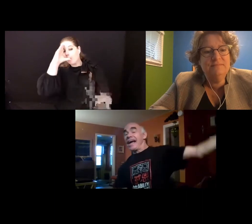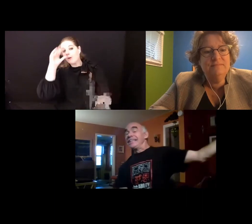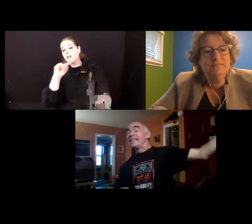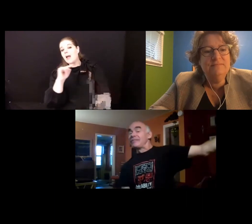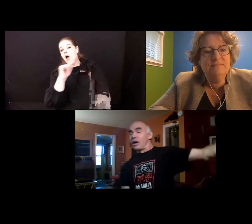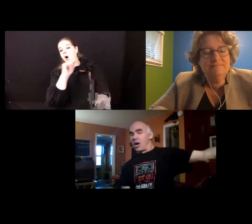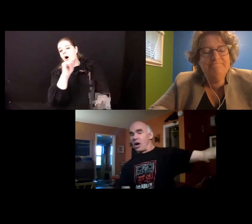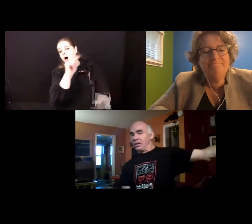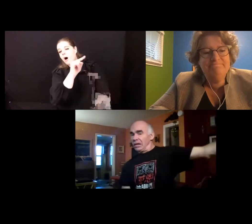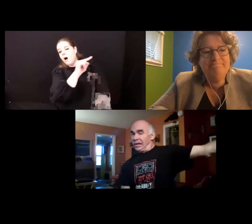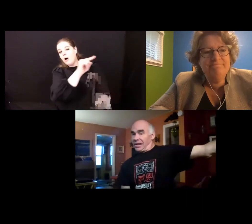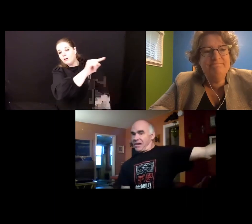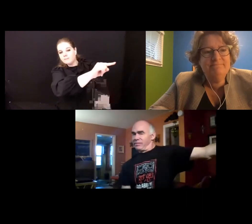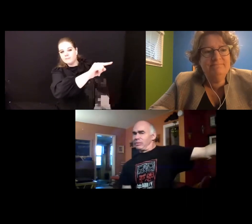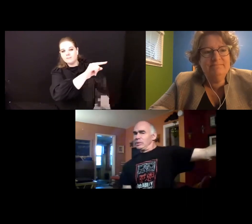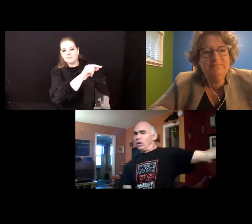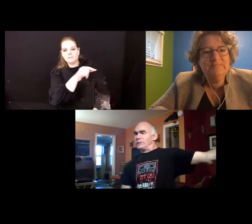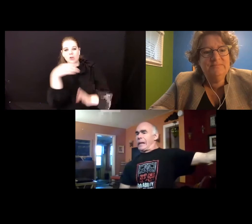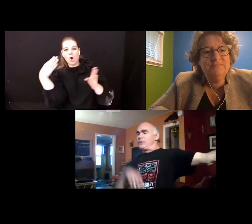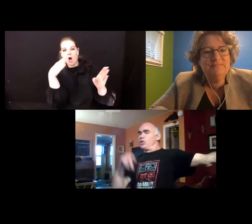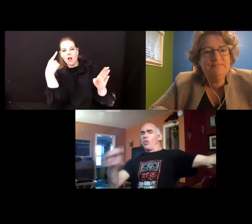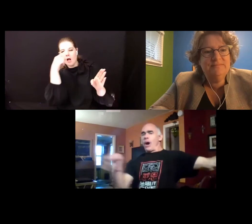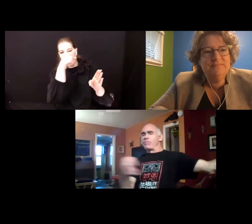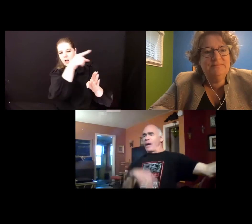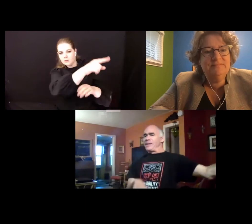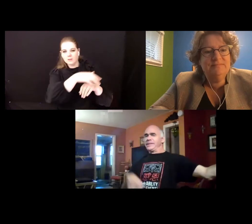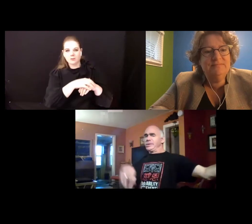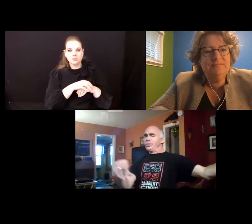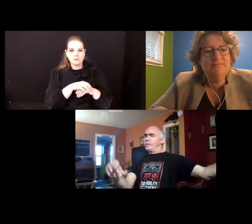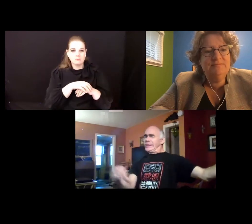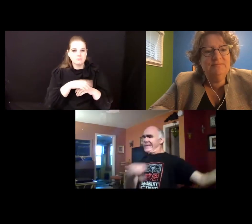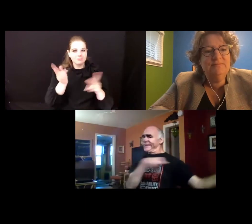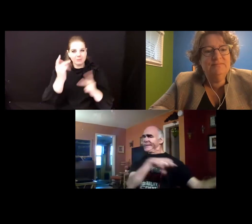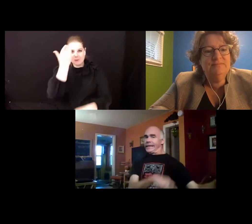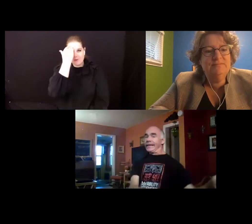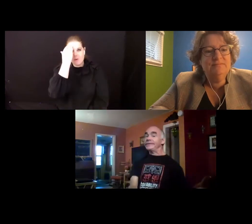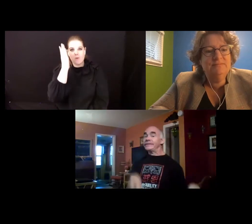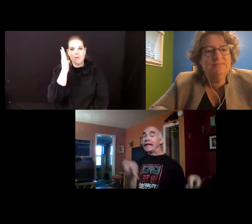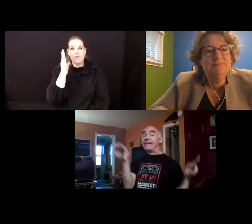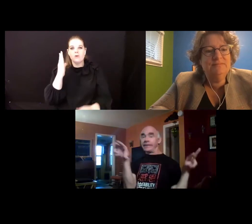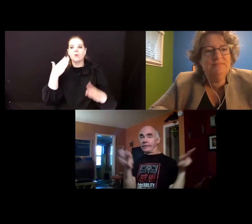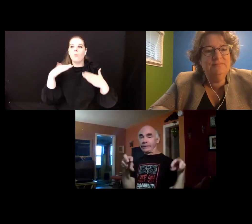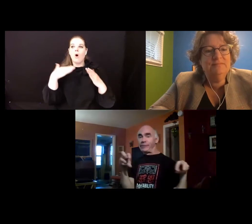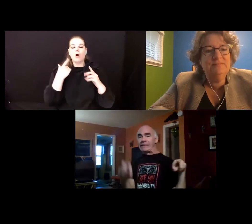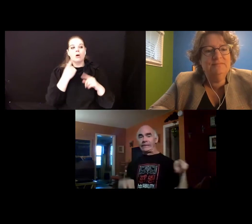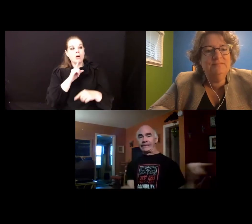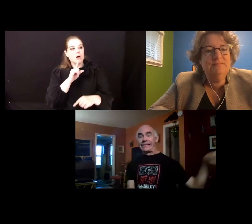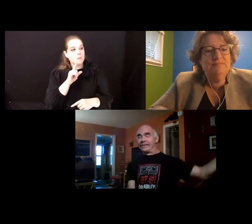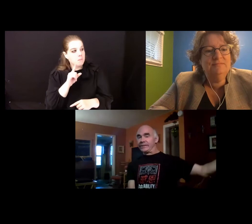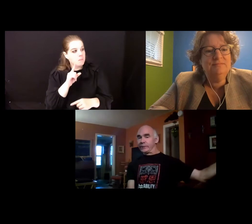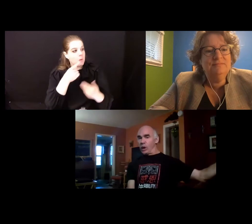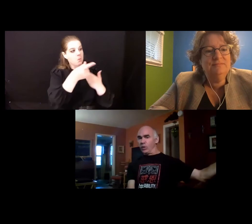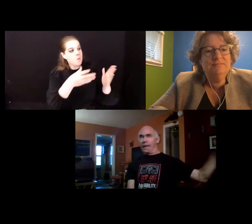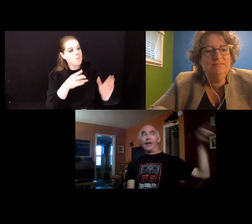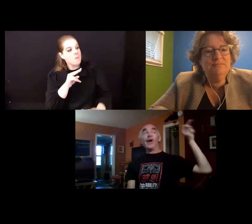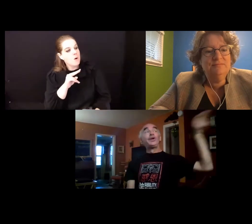the end of the hall. Everyone knows that. You walk by, you see kids, the special kids